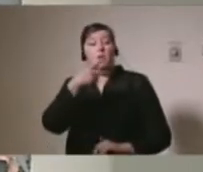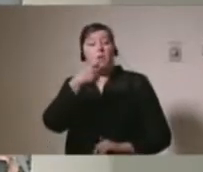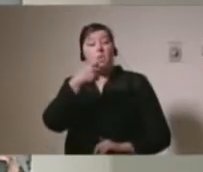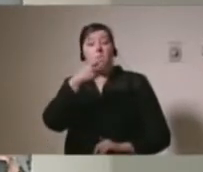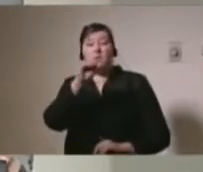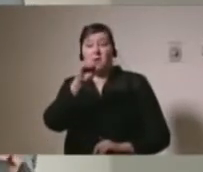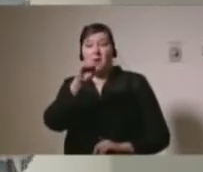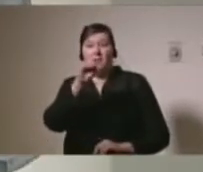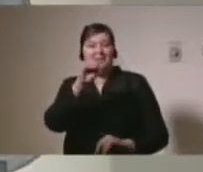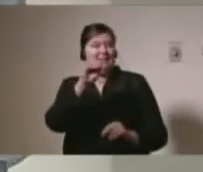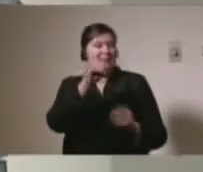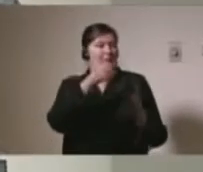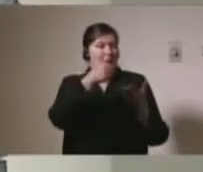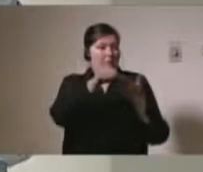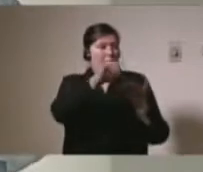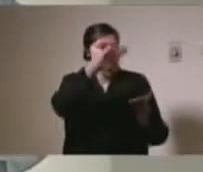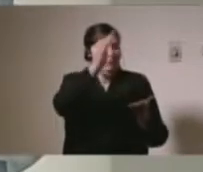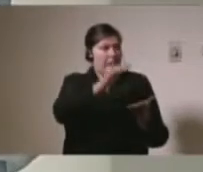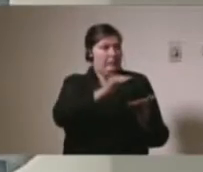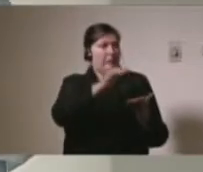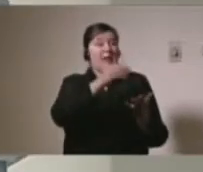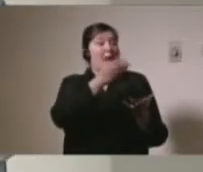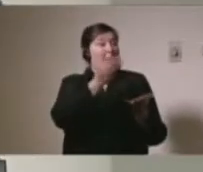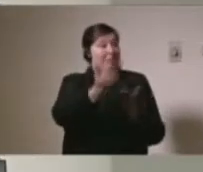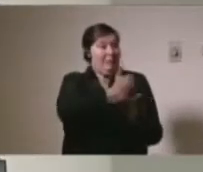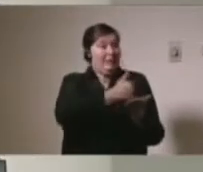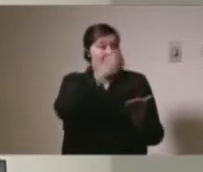with financial services.